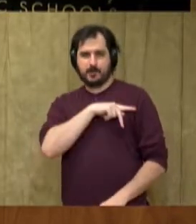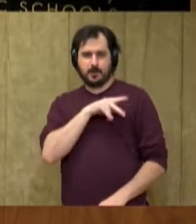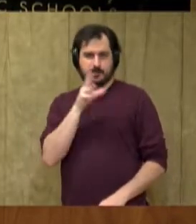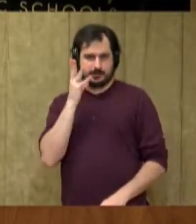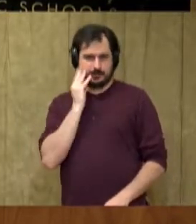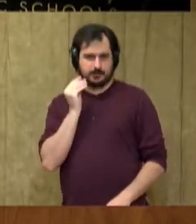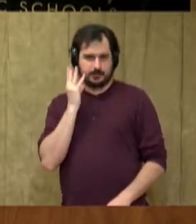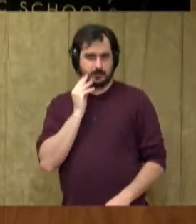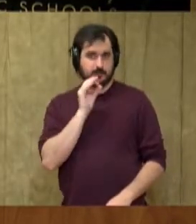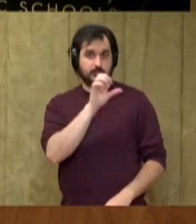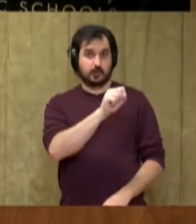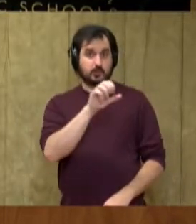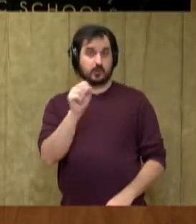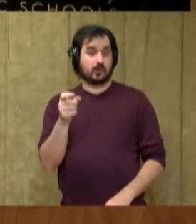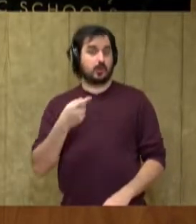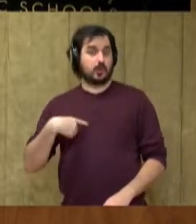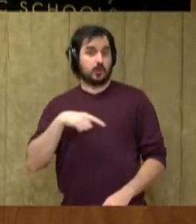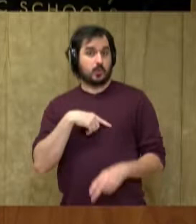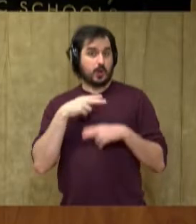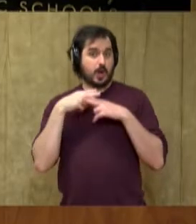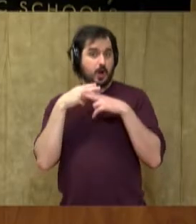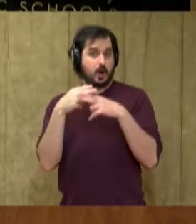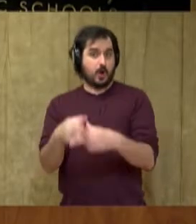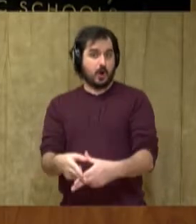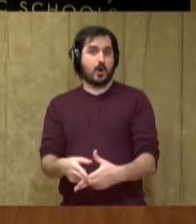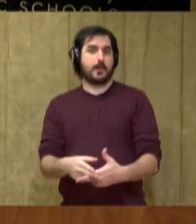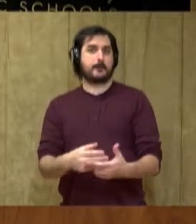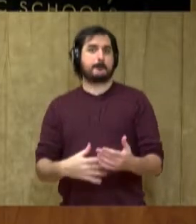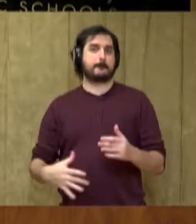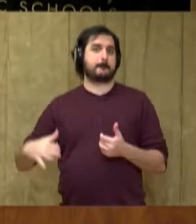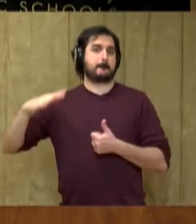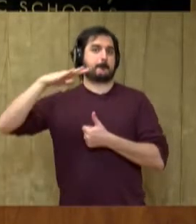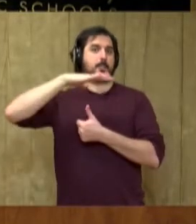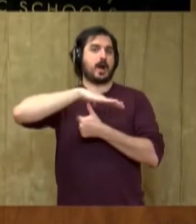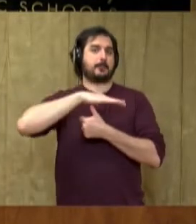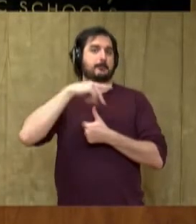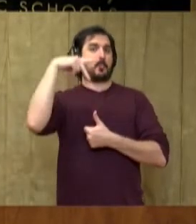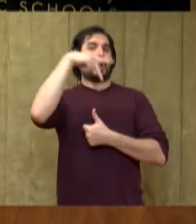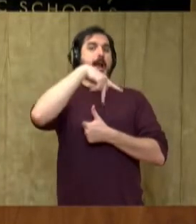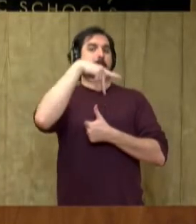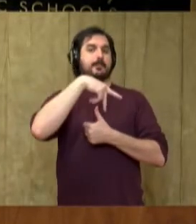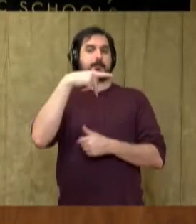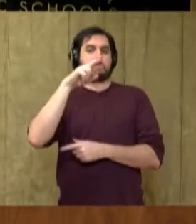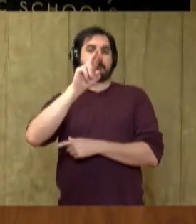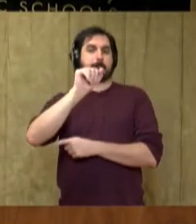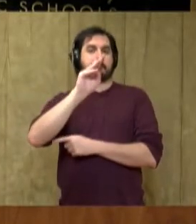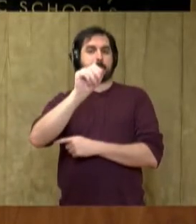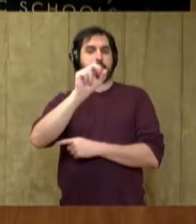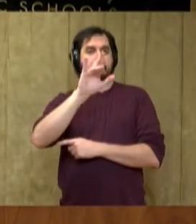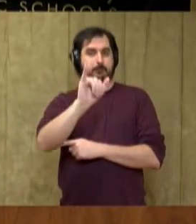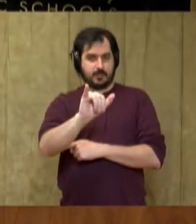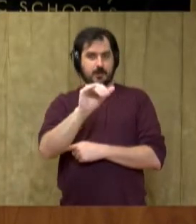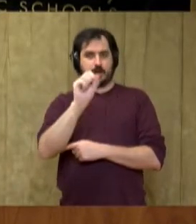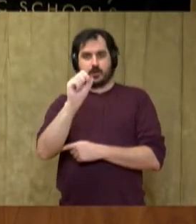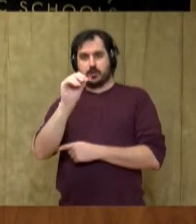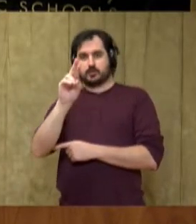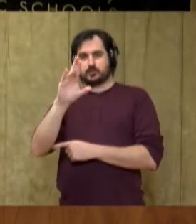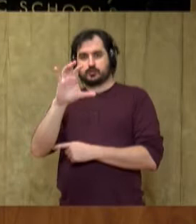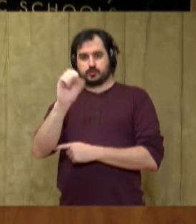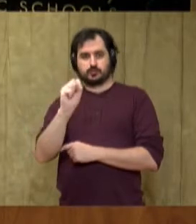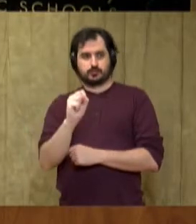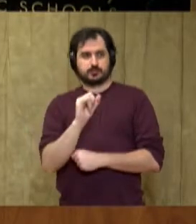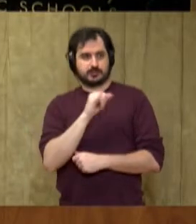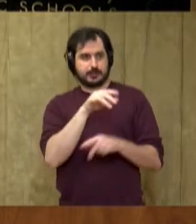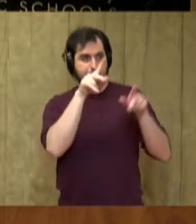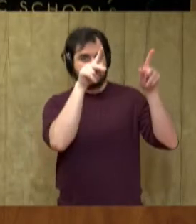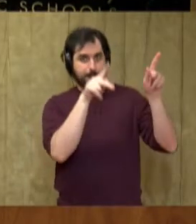call these primary sources, okay? That means that they were the person who experienced, who was